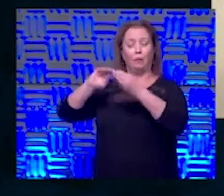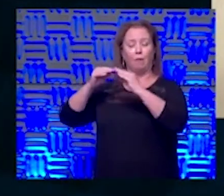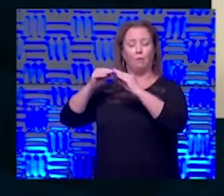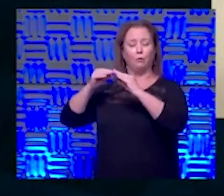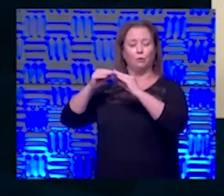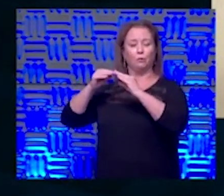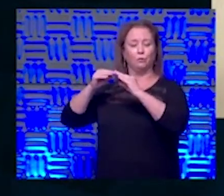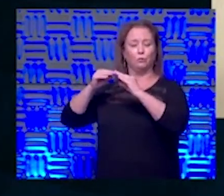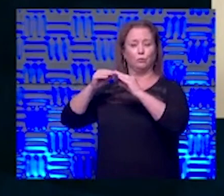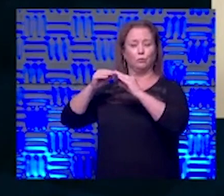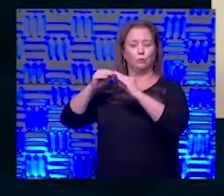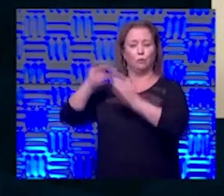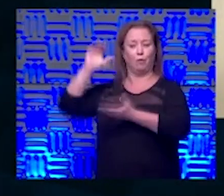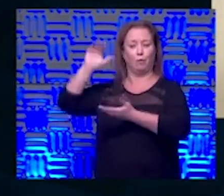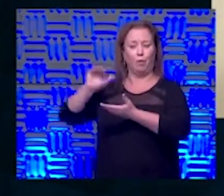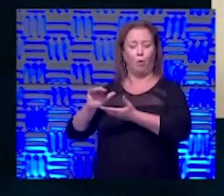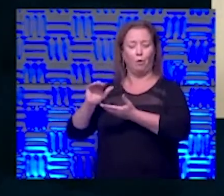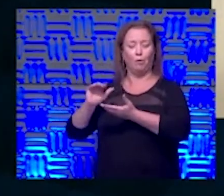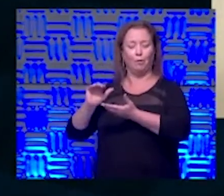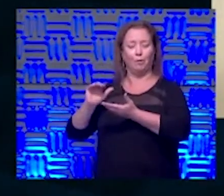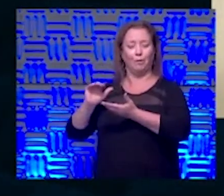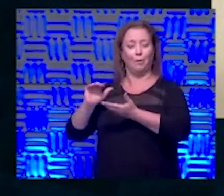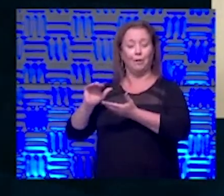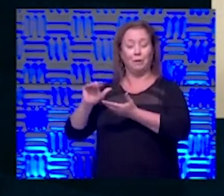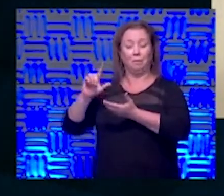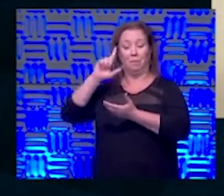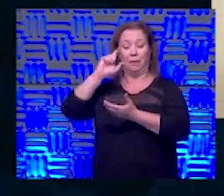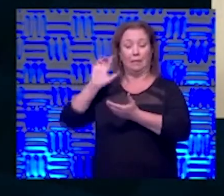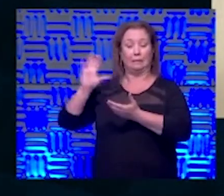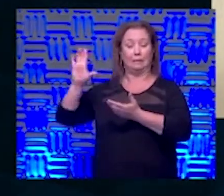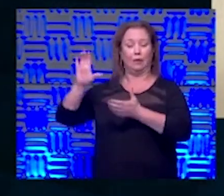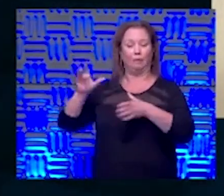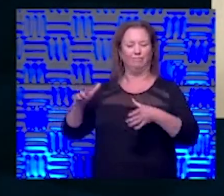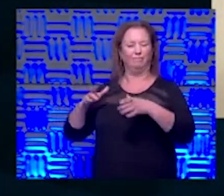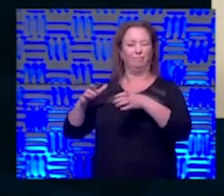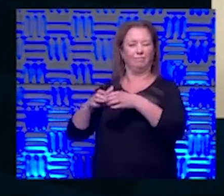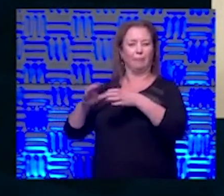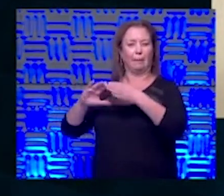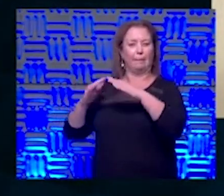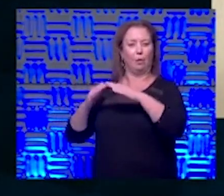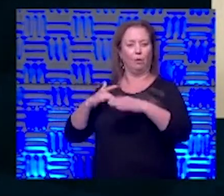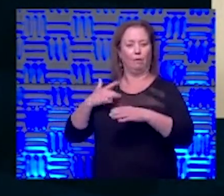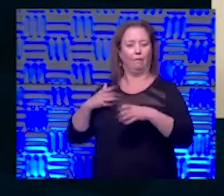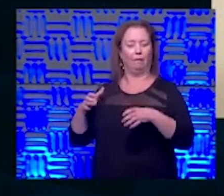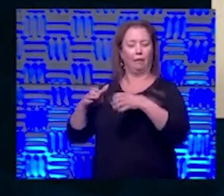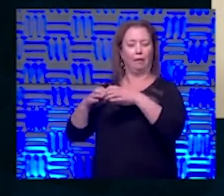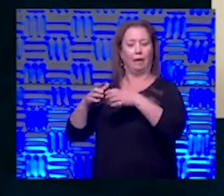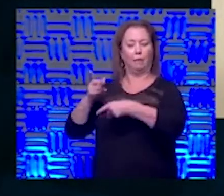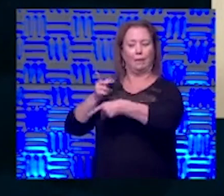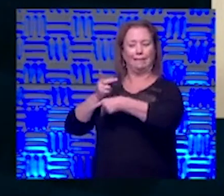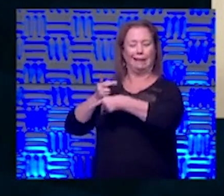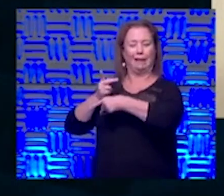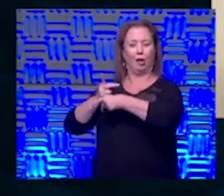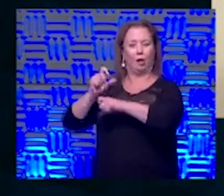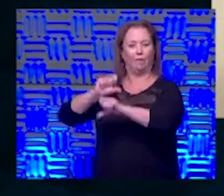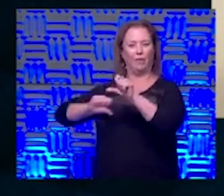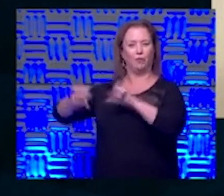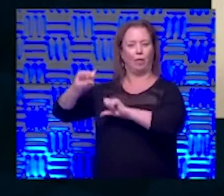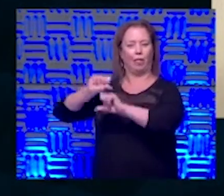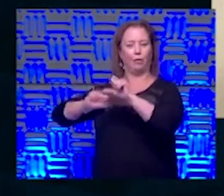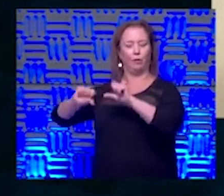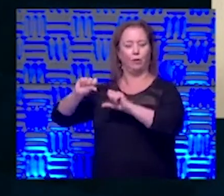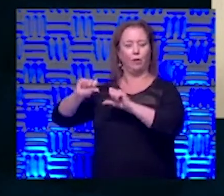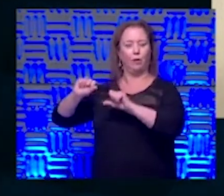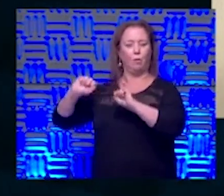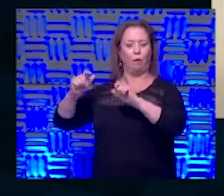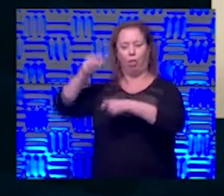deeper or dive much lower, much quicker, just because there's a sense of community in that I take care of my brother, and that we're all brothers,